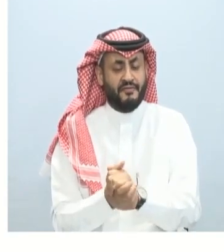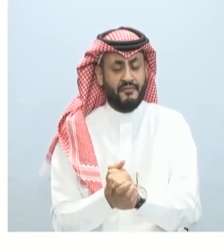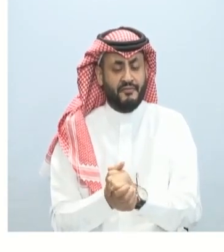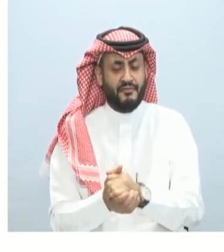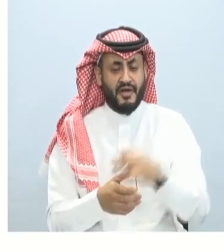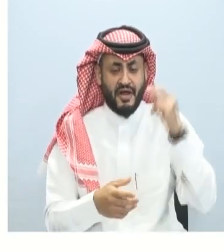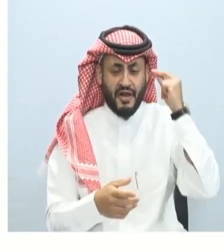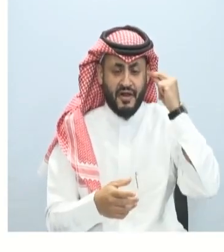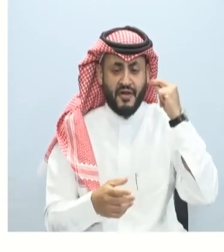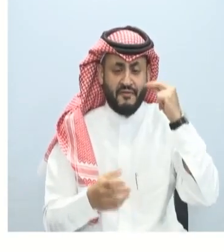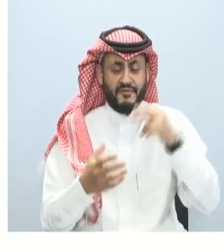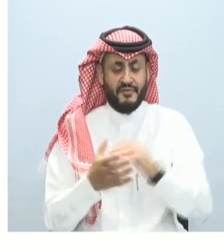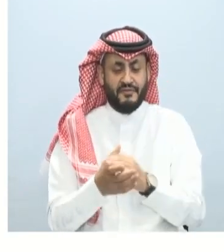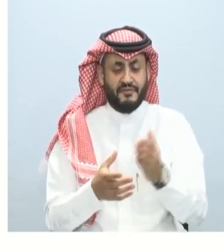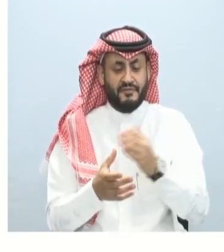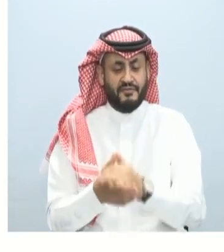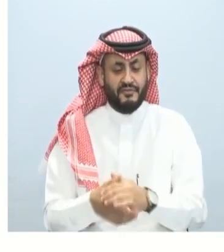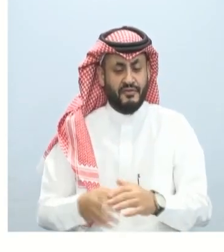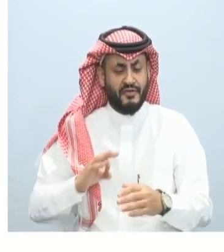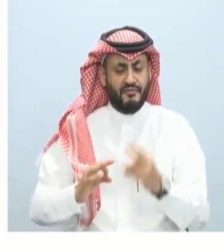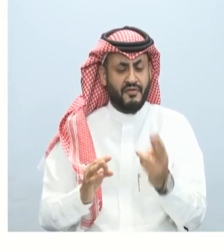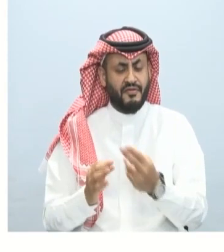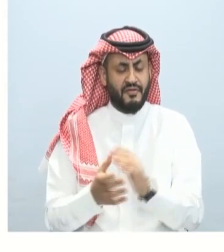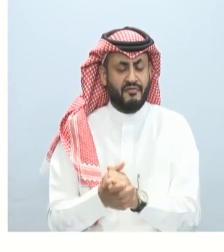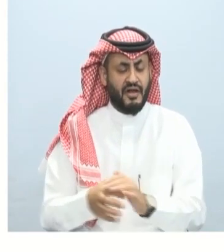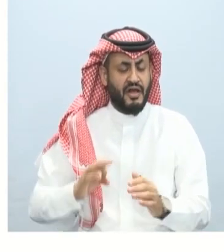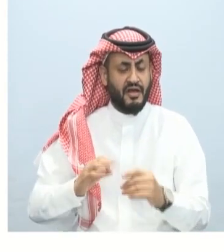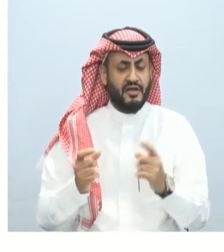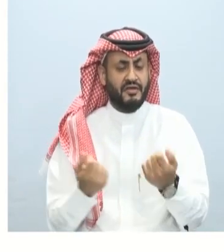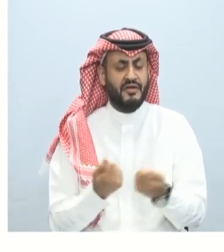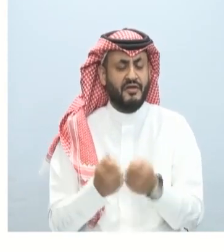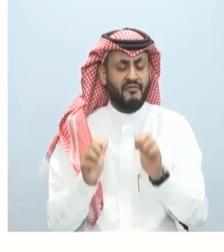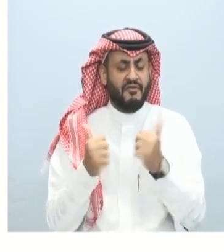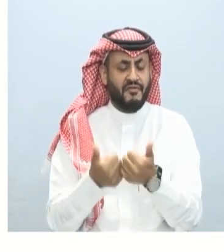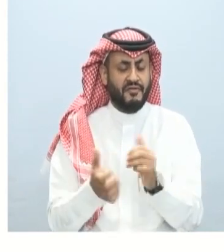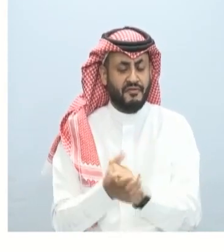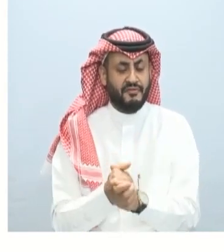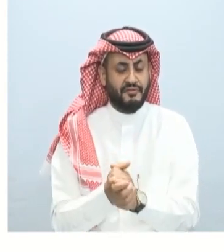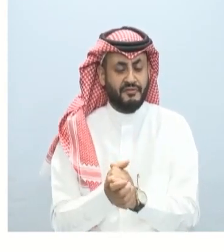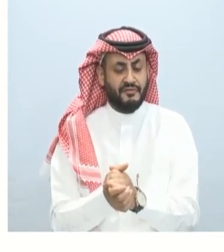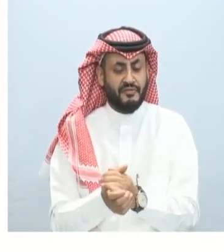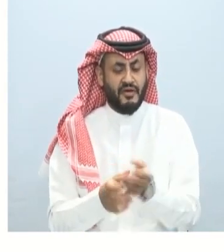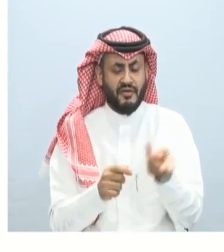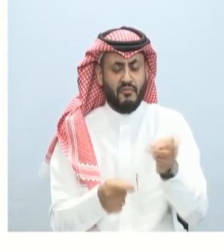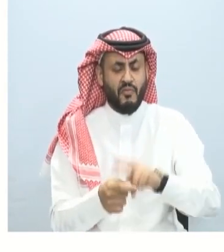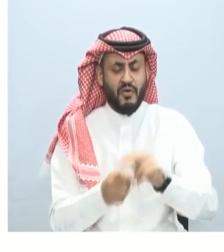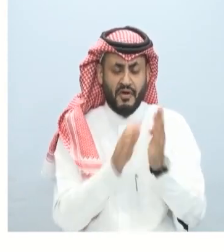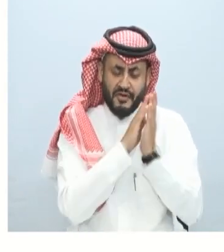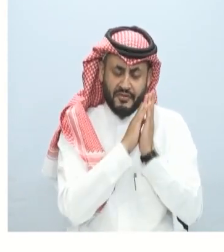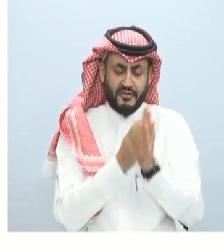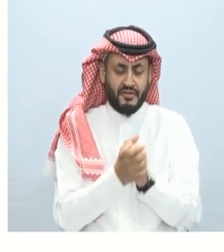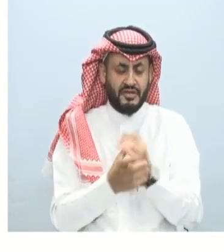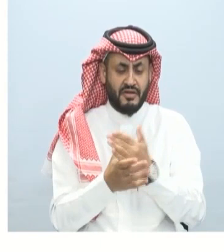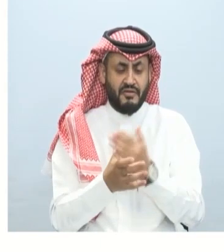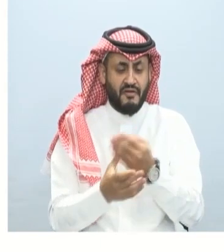writing poetry, gardening. We have here she likes spending time with family, eating healthy foods, and she dreams to get more sleep, so since she has